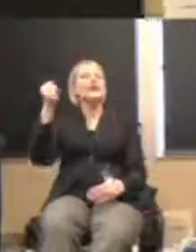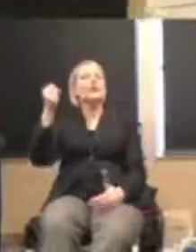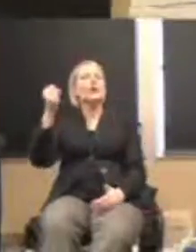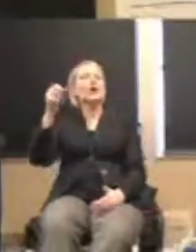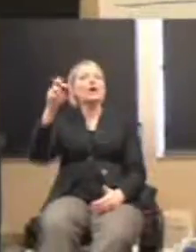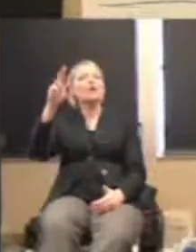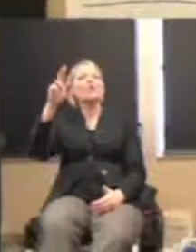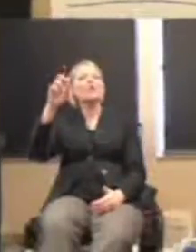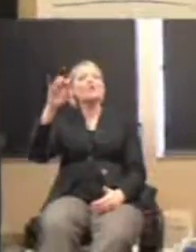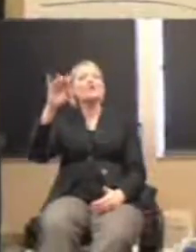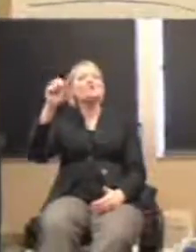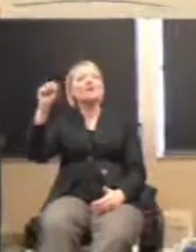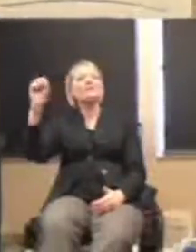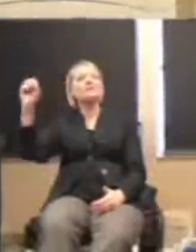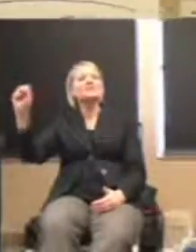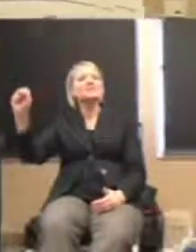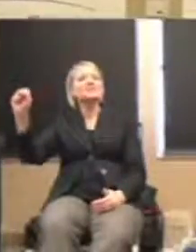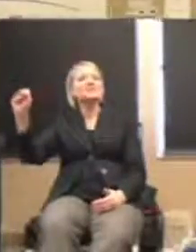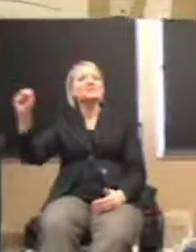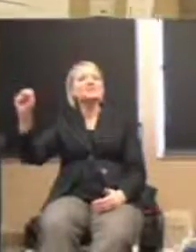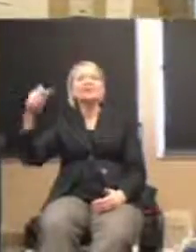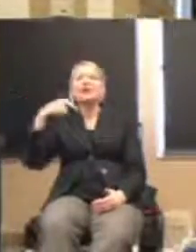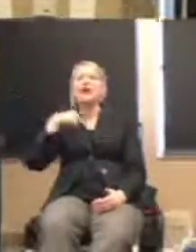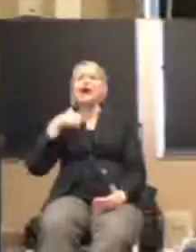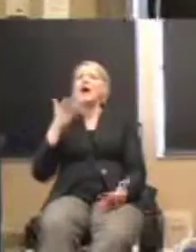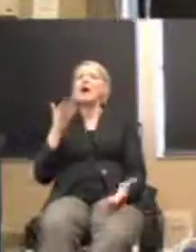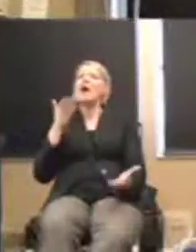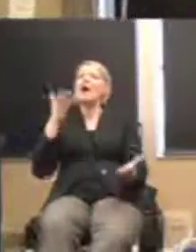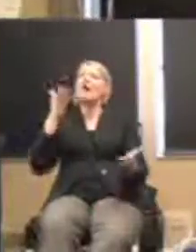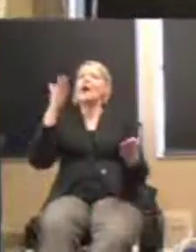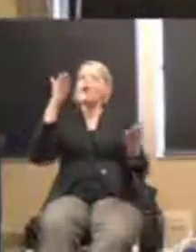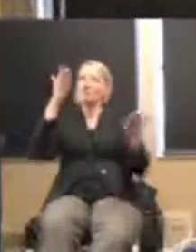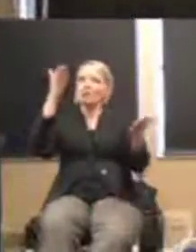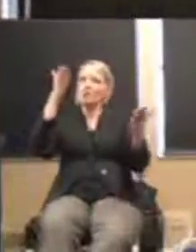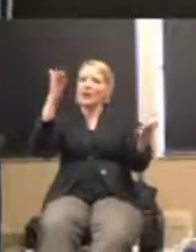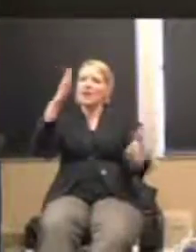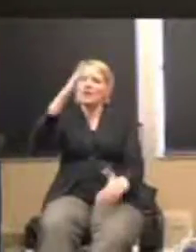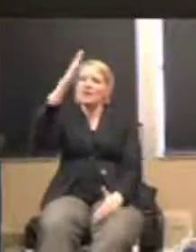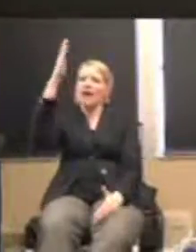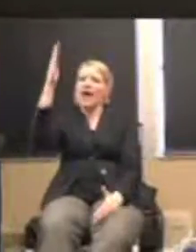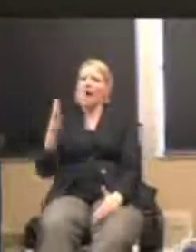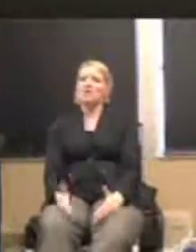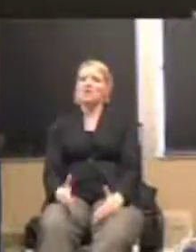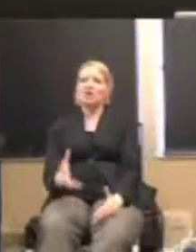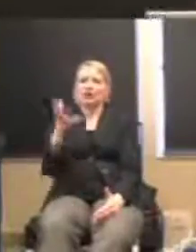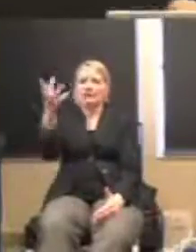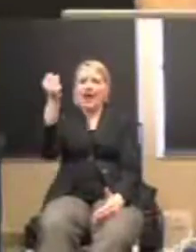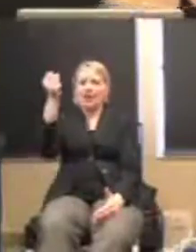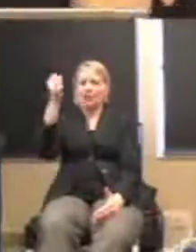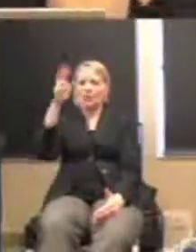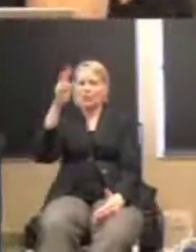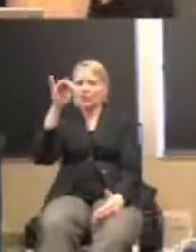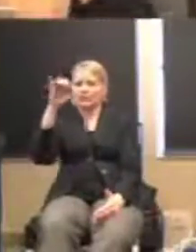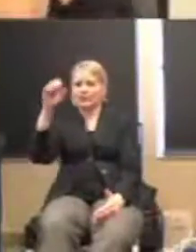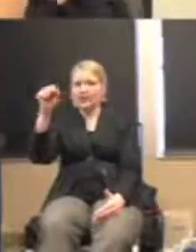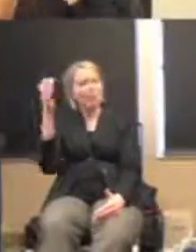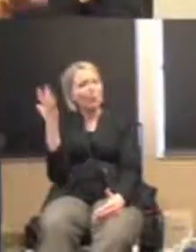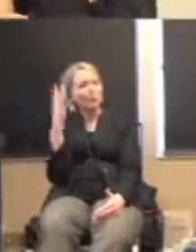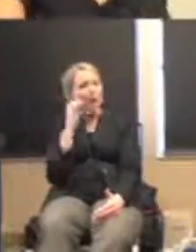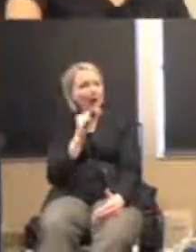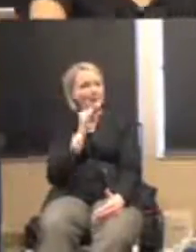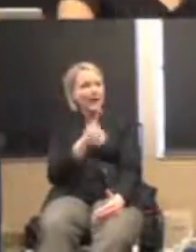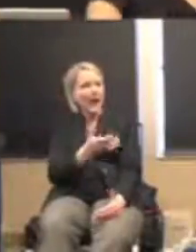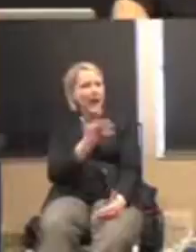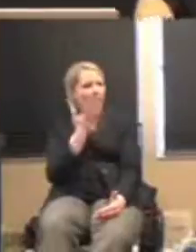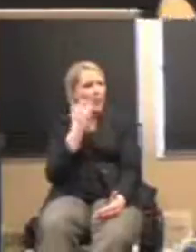Recess. Recess. I highly, highly recommend never, ever taking away recess. Why would we not want to take away recess from a